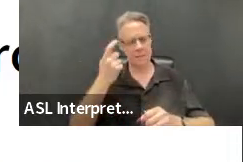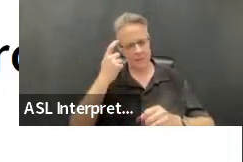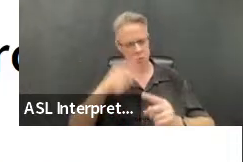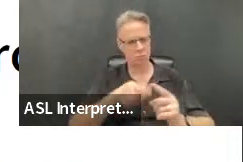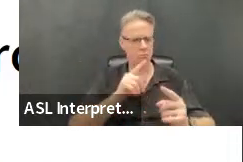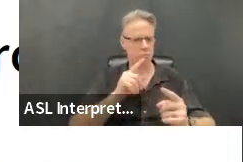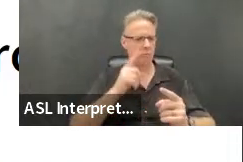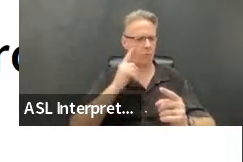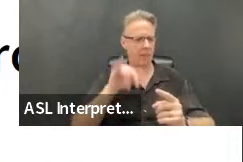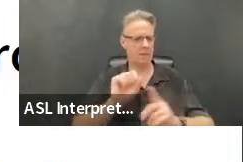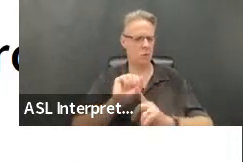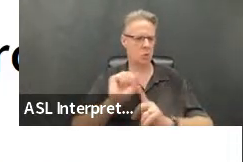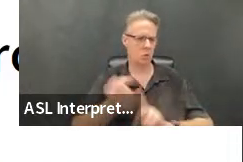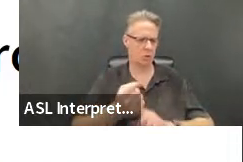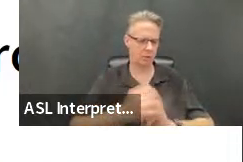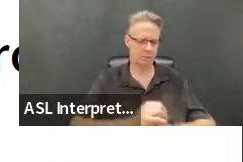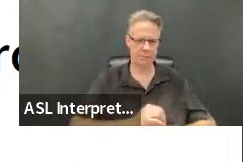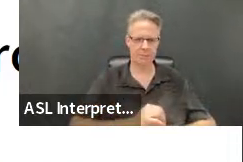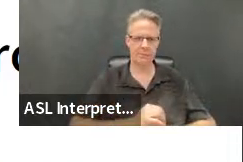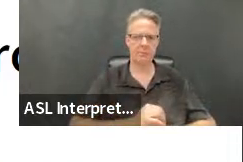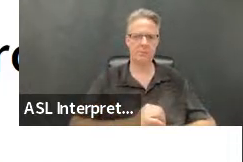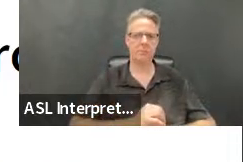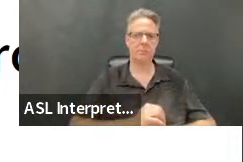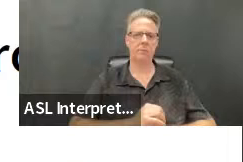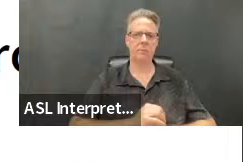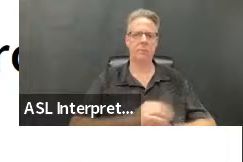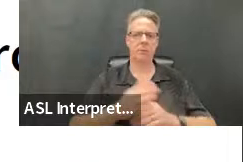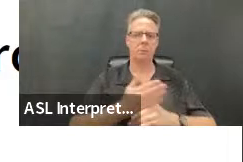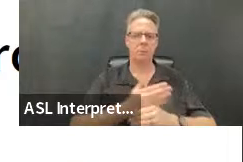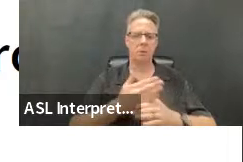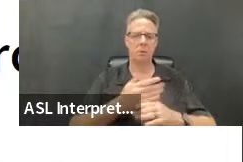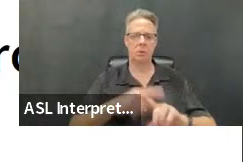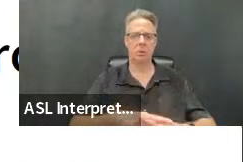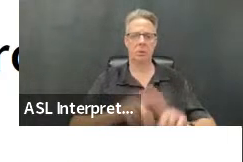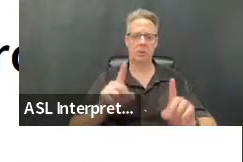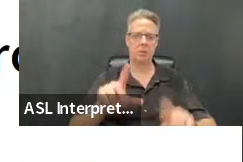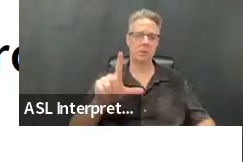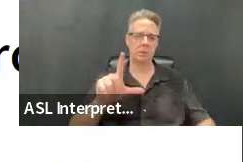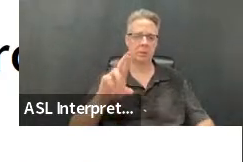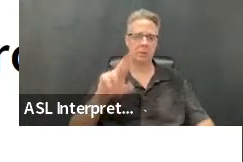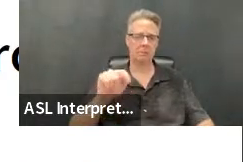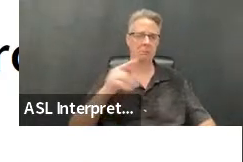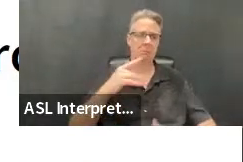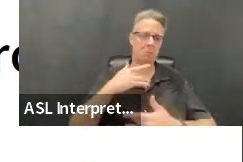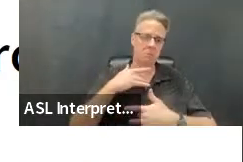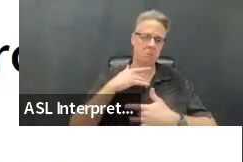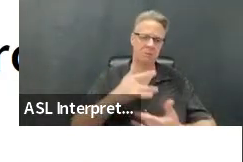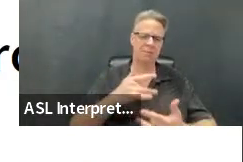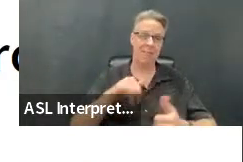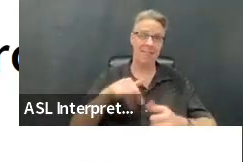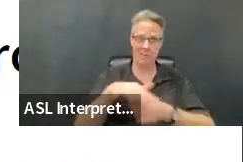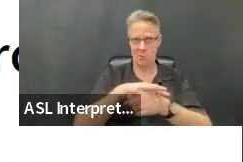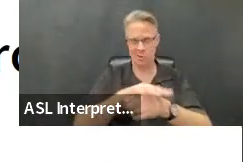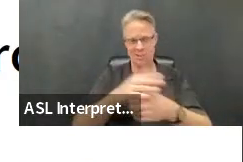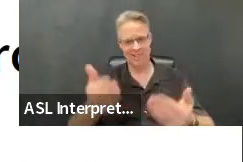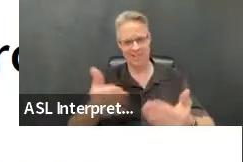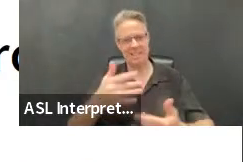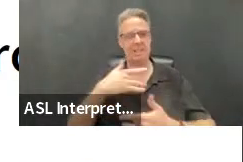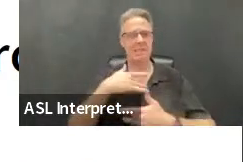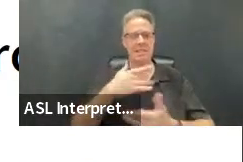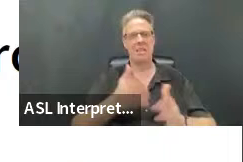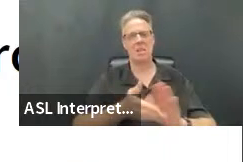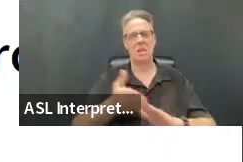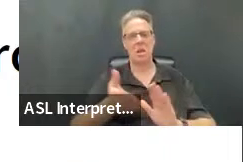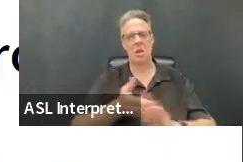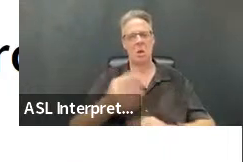situation. So one of the things that's different between the two is that light rail typically in this region typically operates